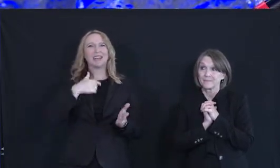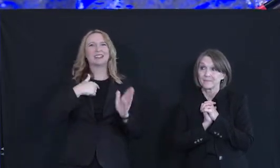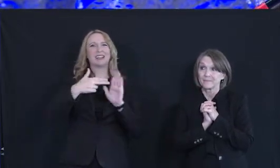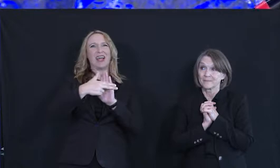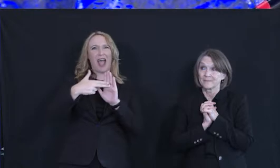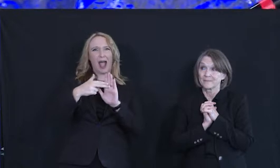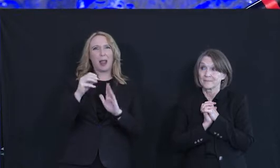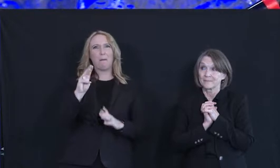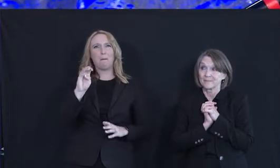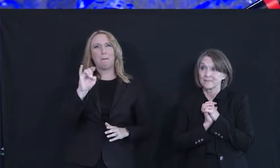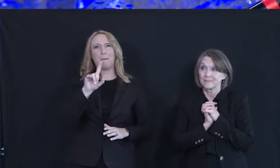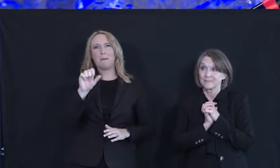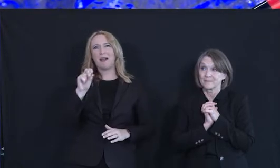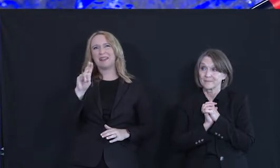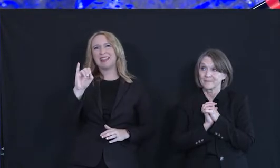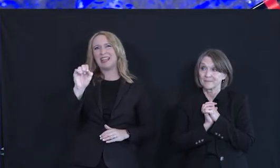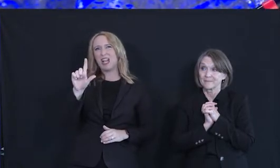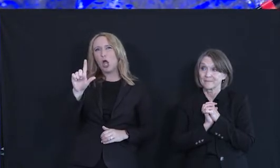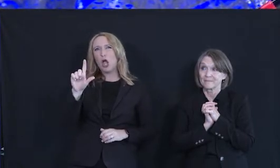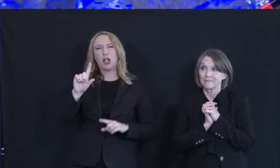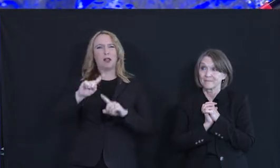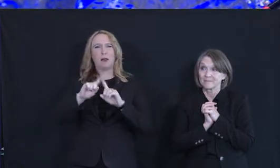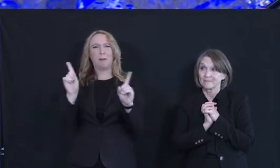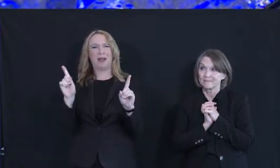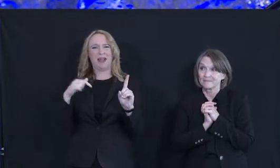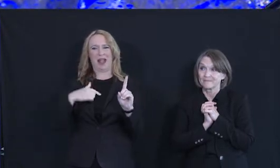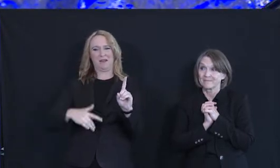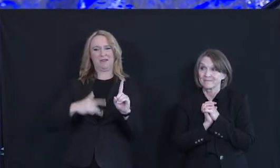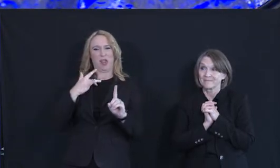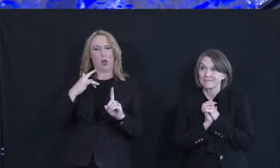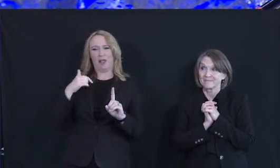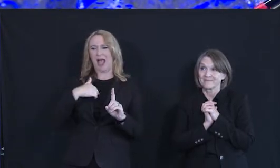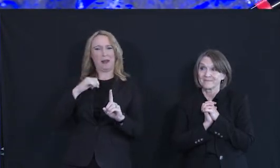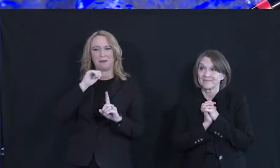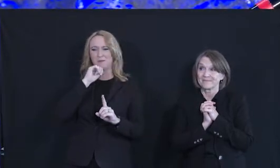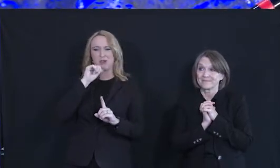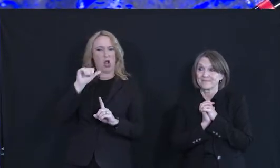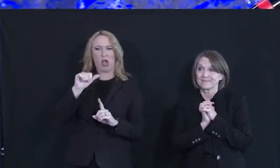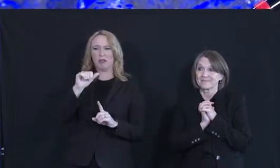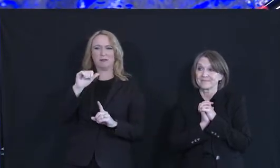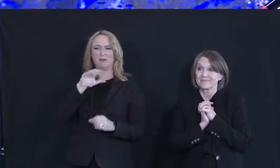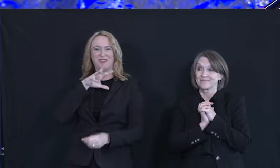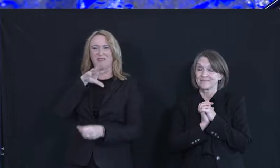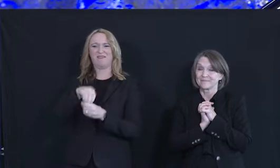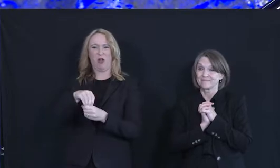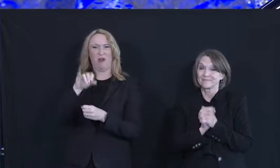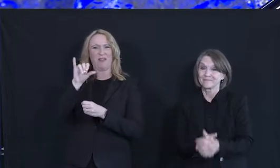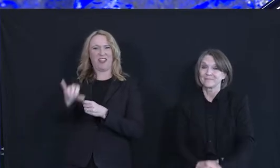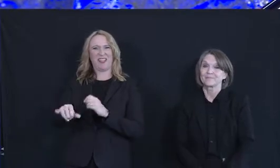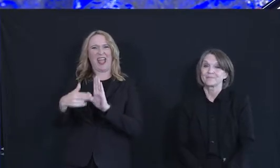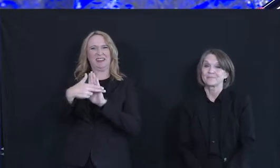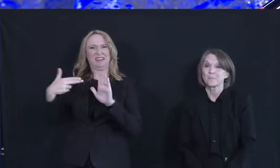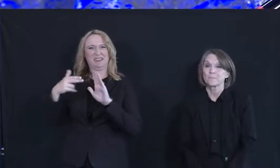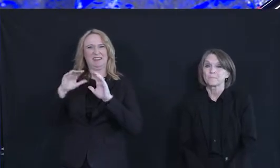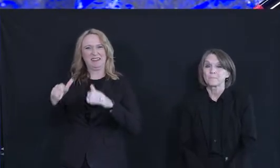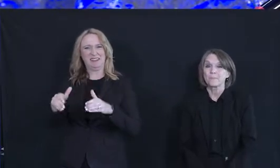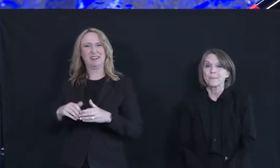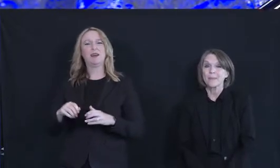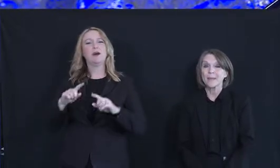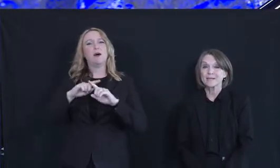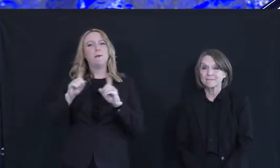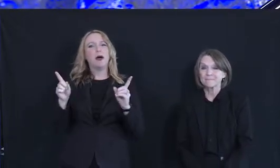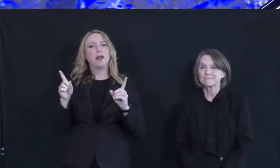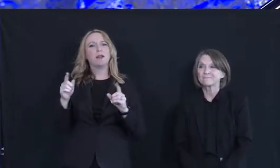often feel that way I feel somewhat disconnected from the millennial generation at times but there's there is this really interesting and you know